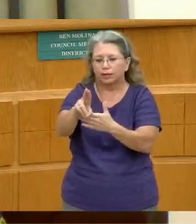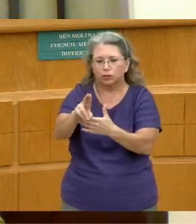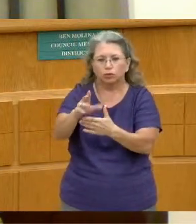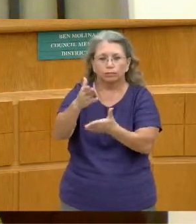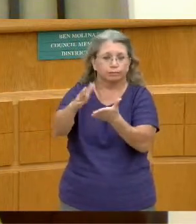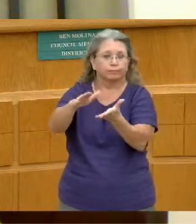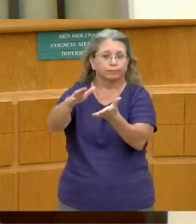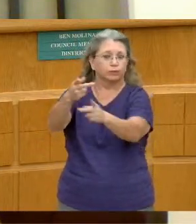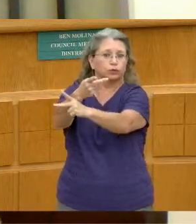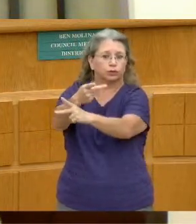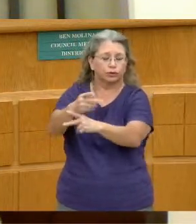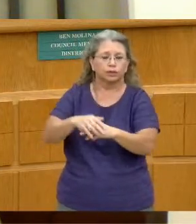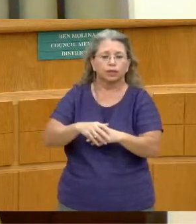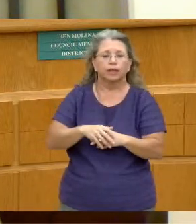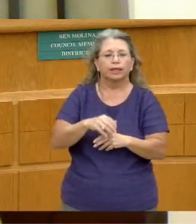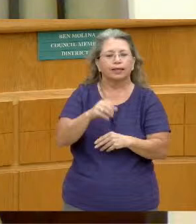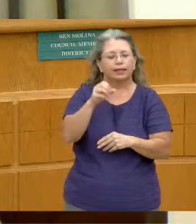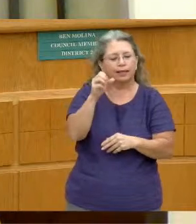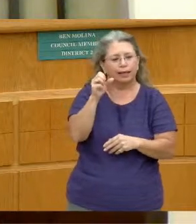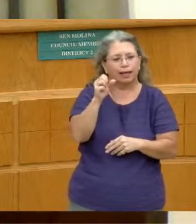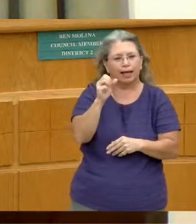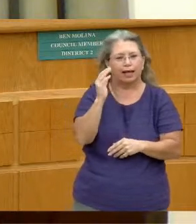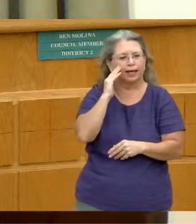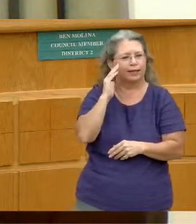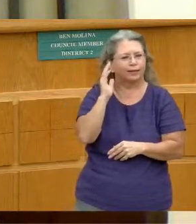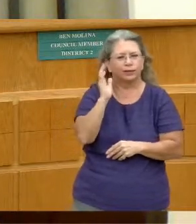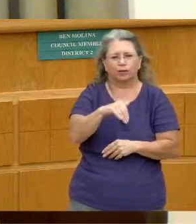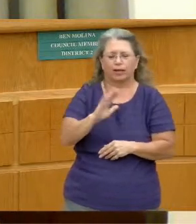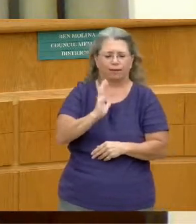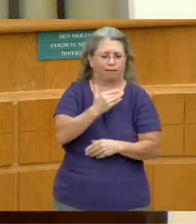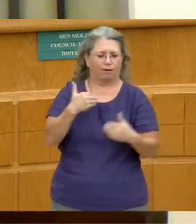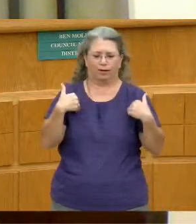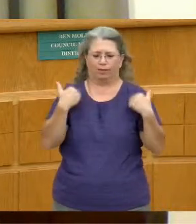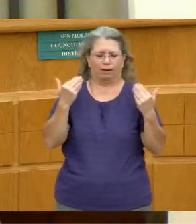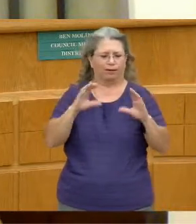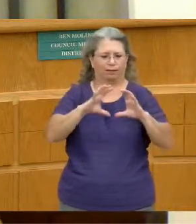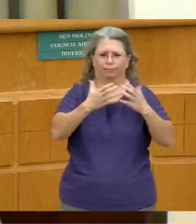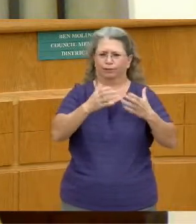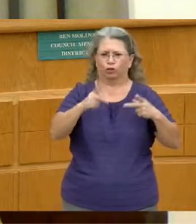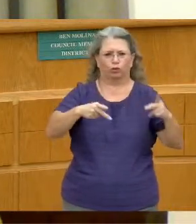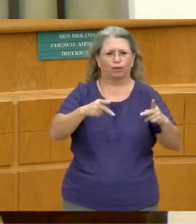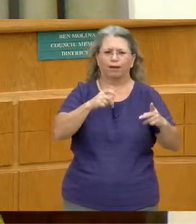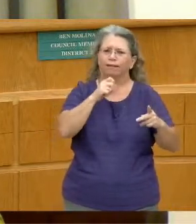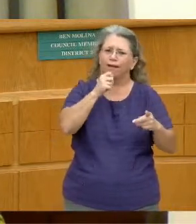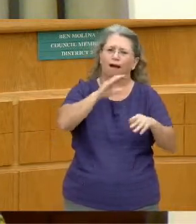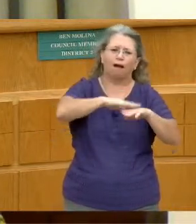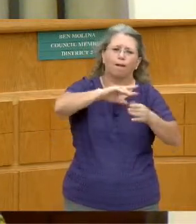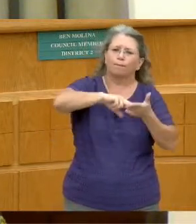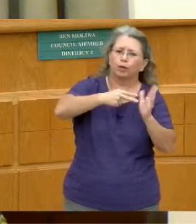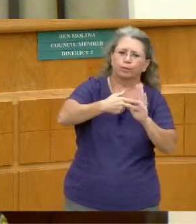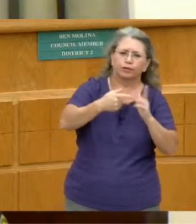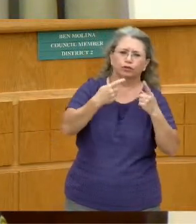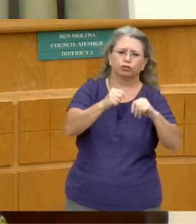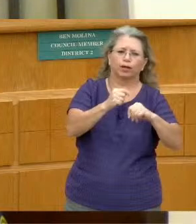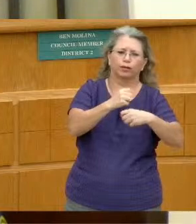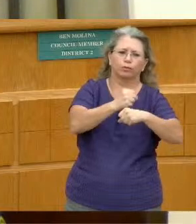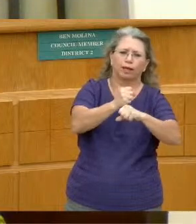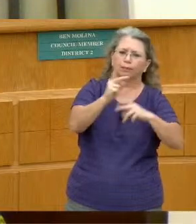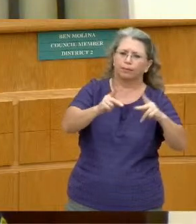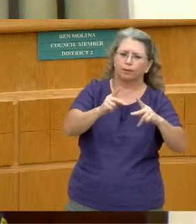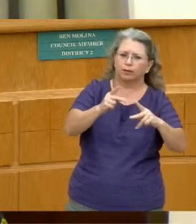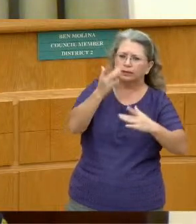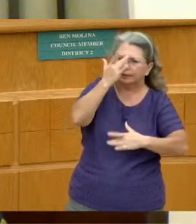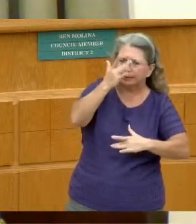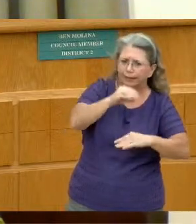young population is not intentionally wanting to get anybody sick, but our young population